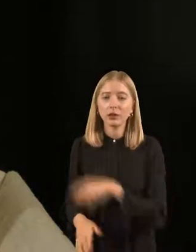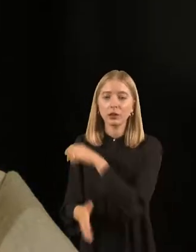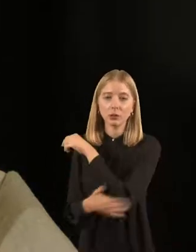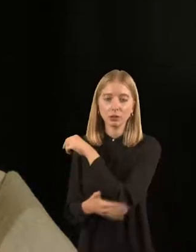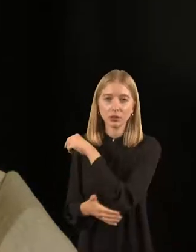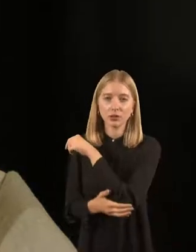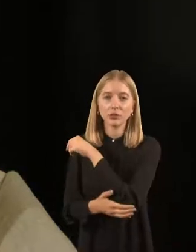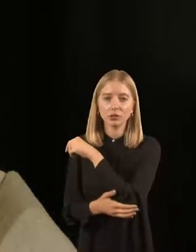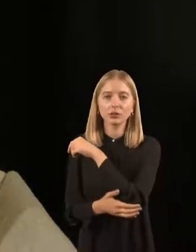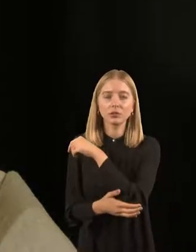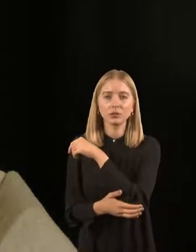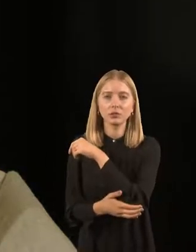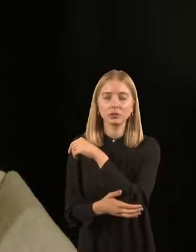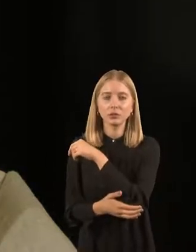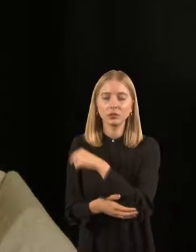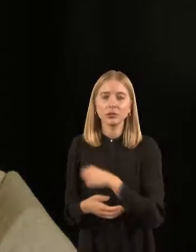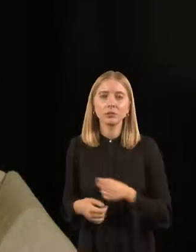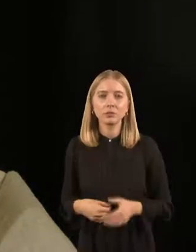may have a different viewpoint